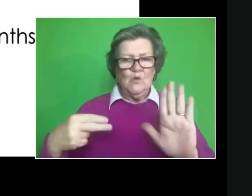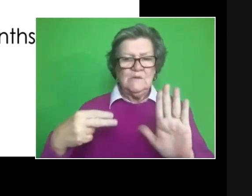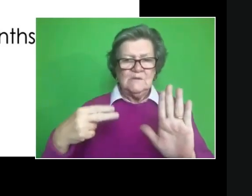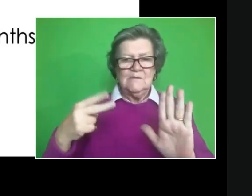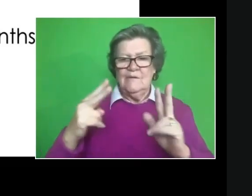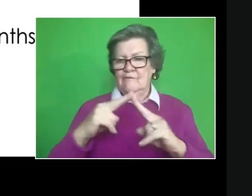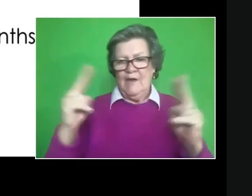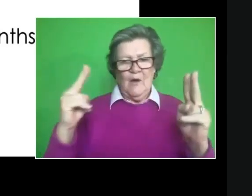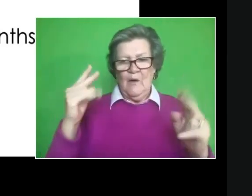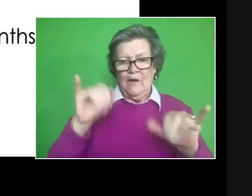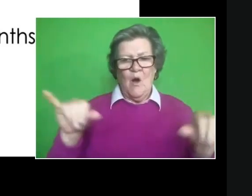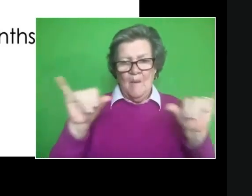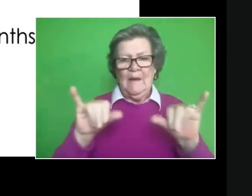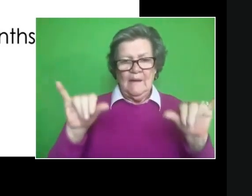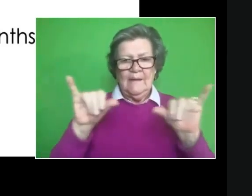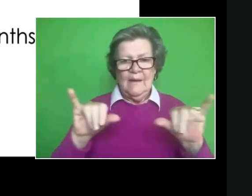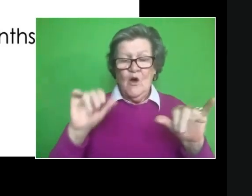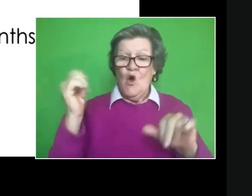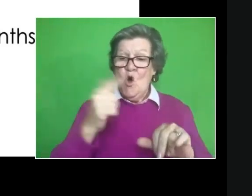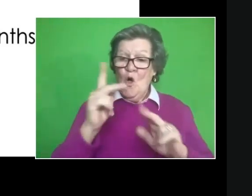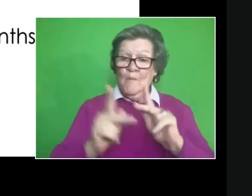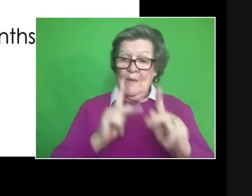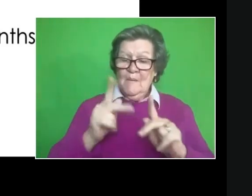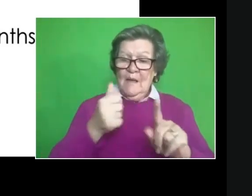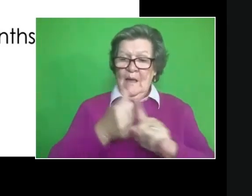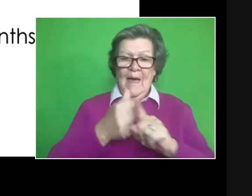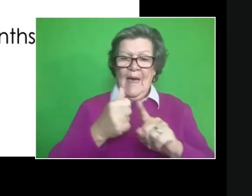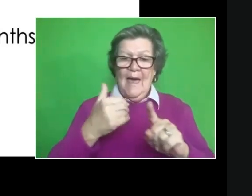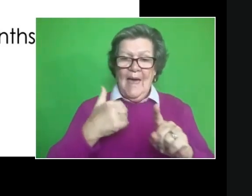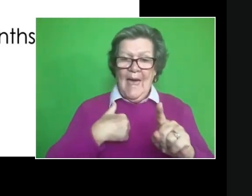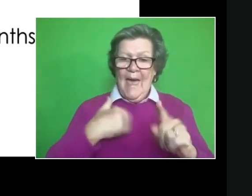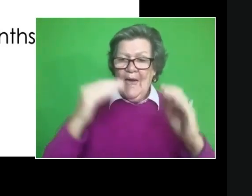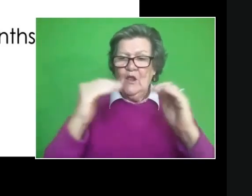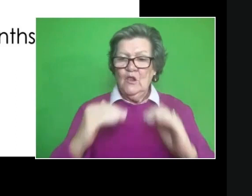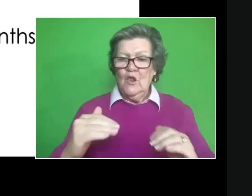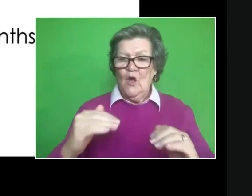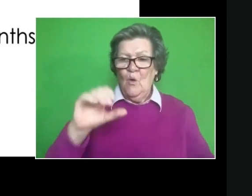of the individuals in the study had a lower SES,